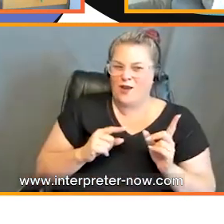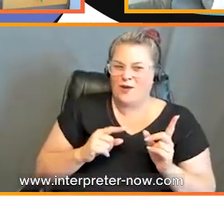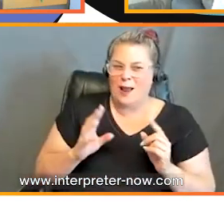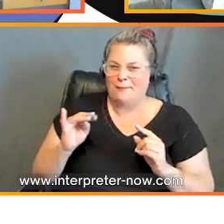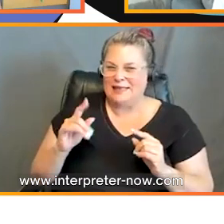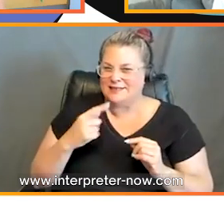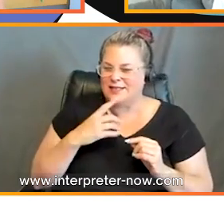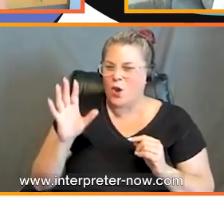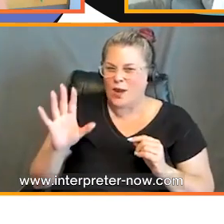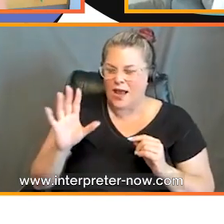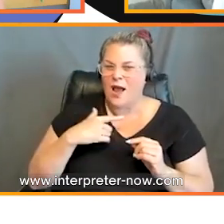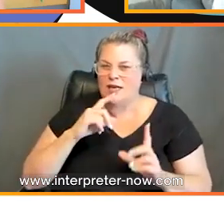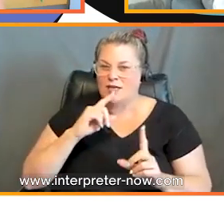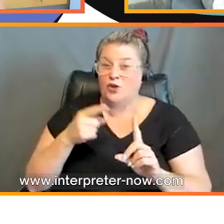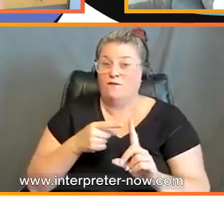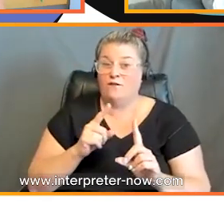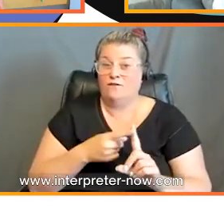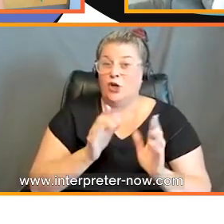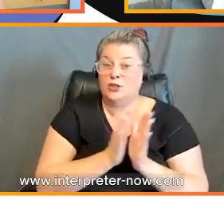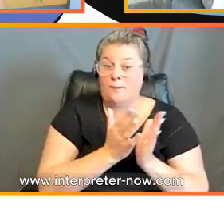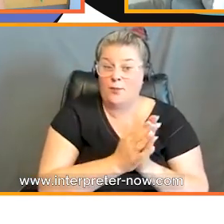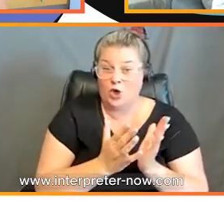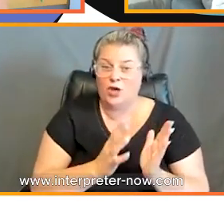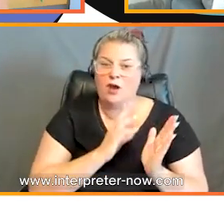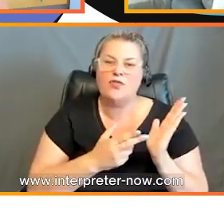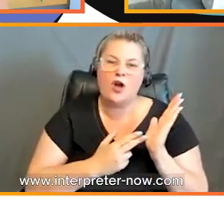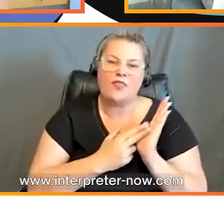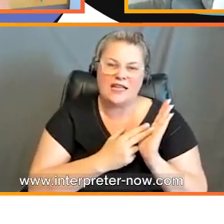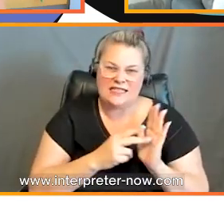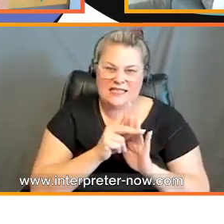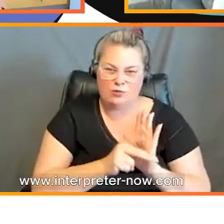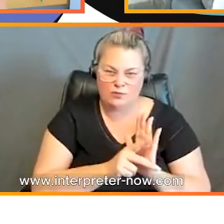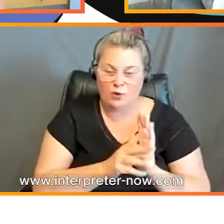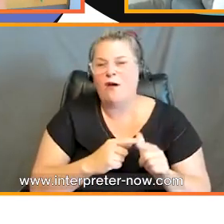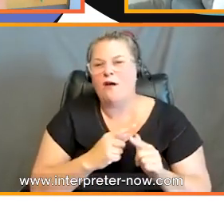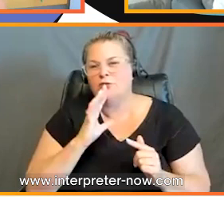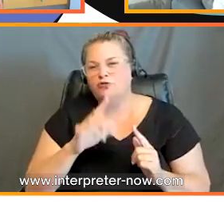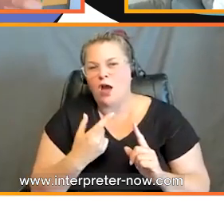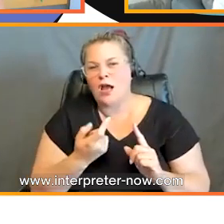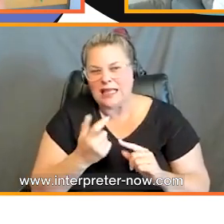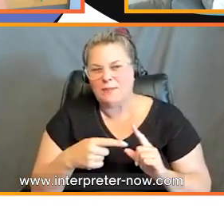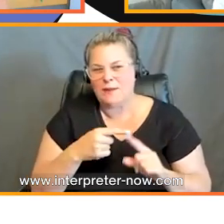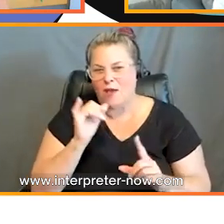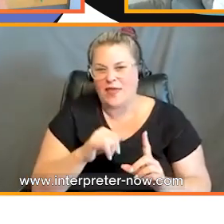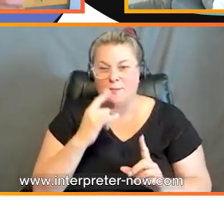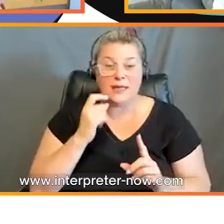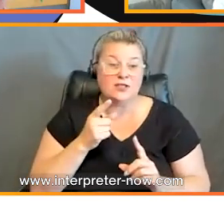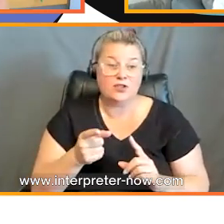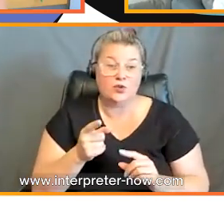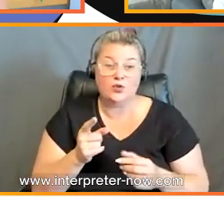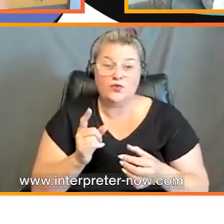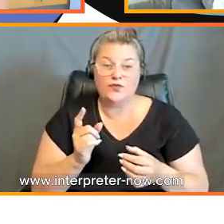Okay, so then I do want to get a little bit to your first book, The Authenticity Principle, and talk a little bit about authenticity, especially since